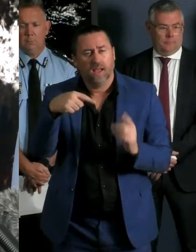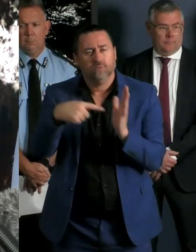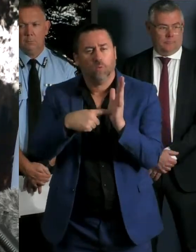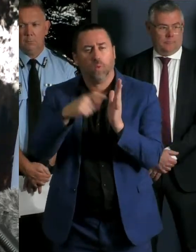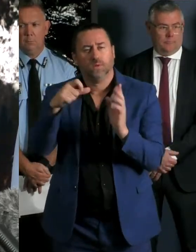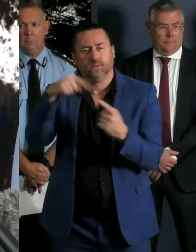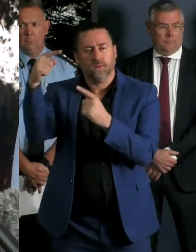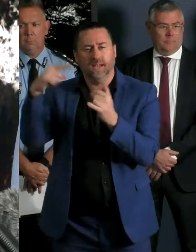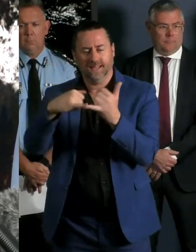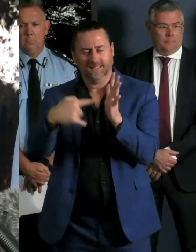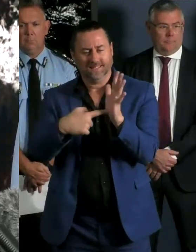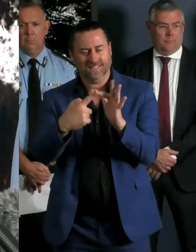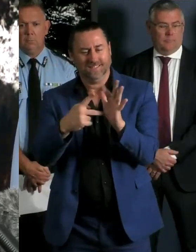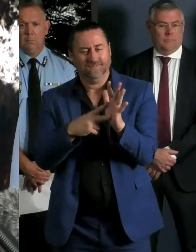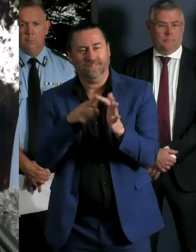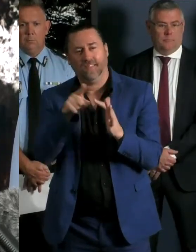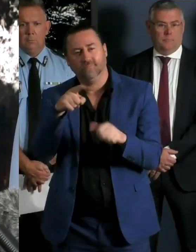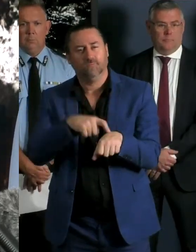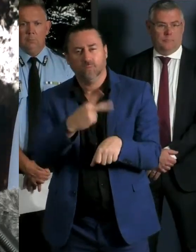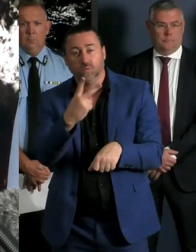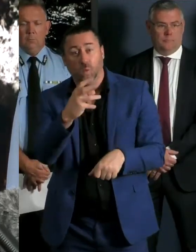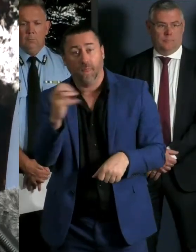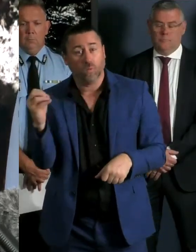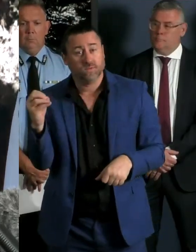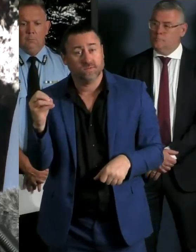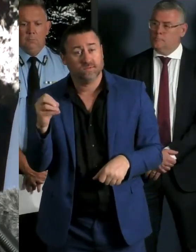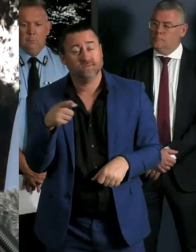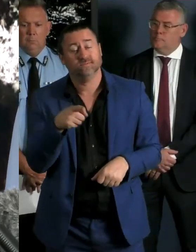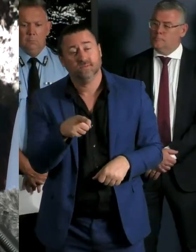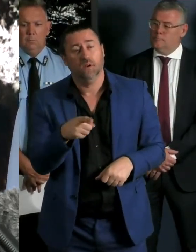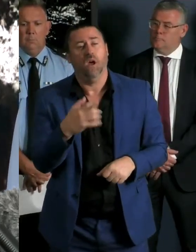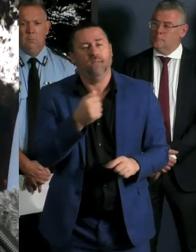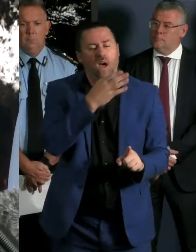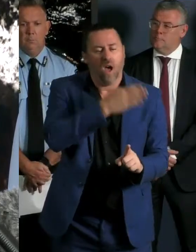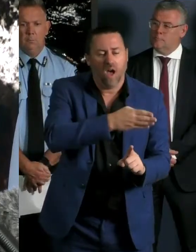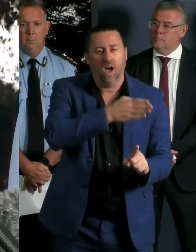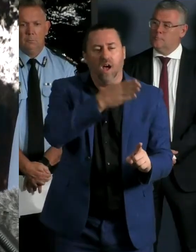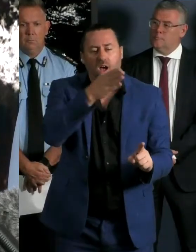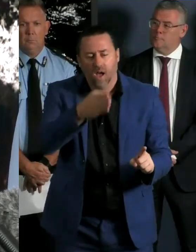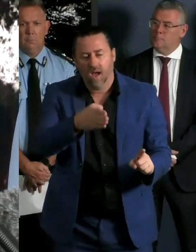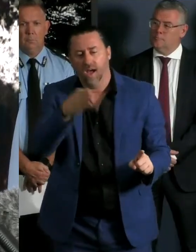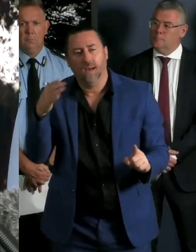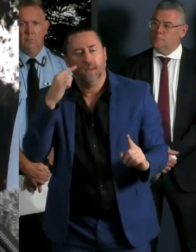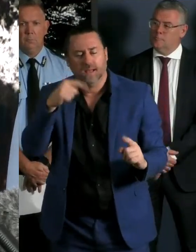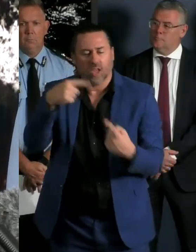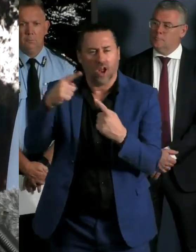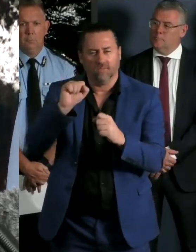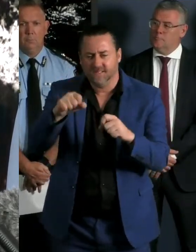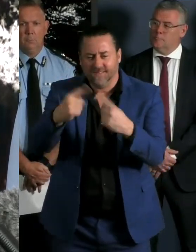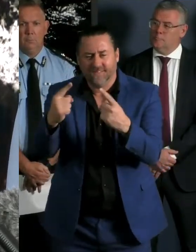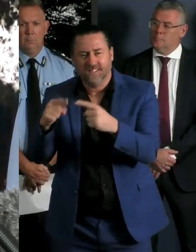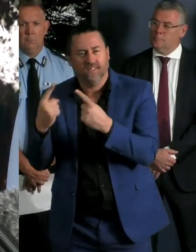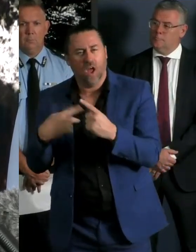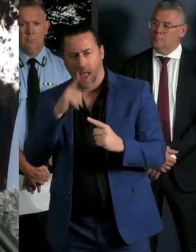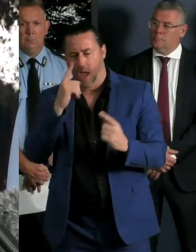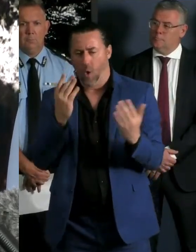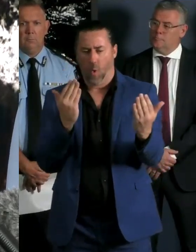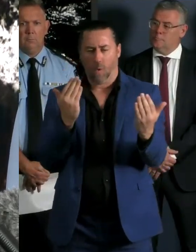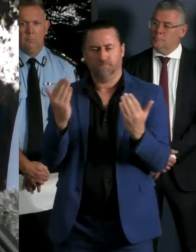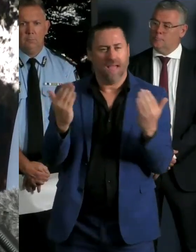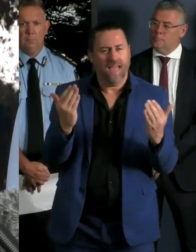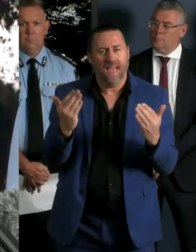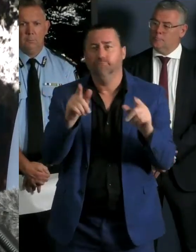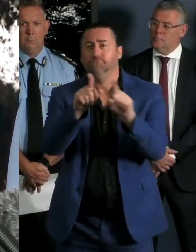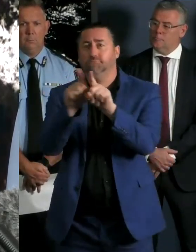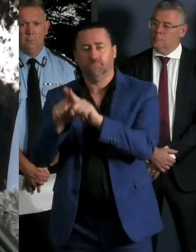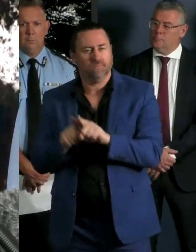Cyclone Steve. And in terms of comparing to other events, every cyclone is quite different, so it's very difficult to compare. We're really